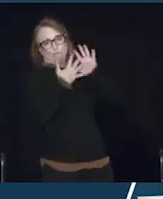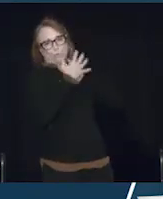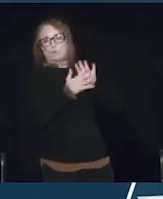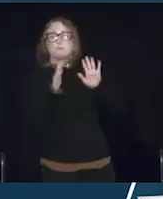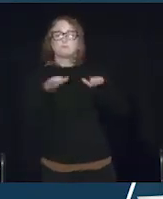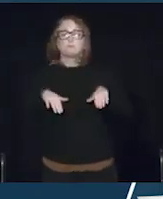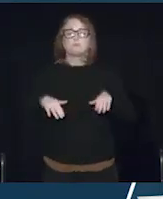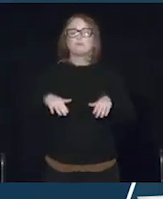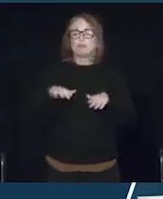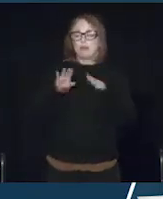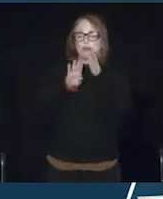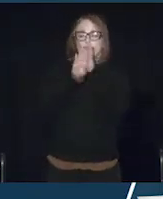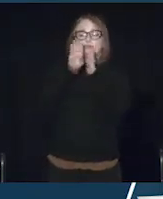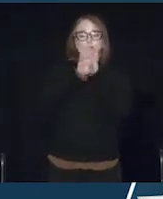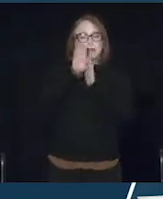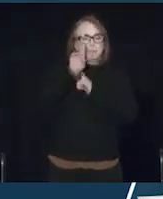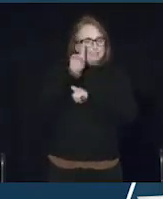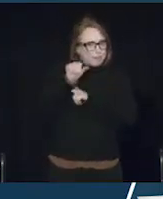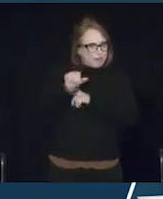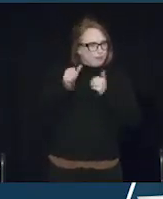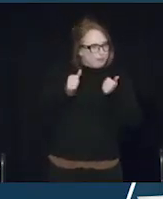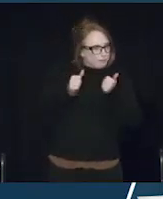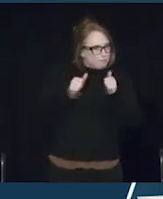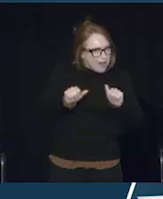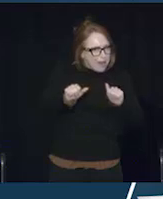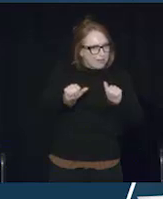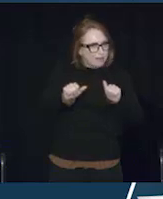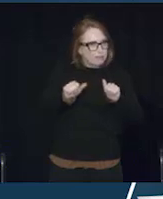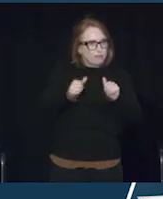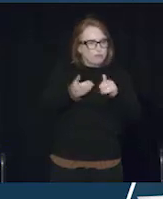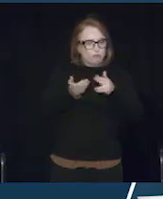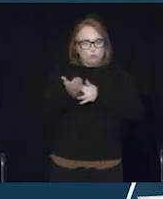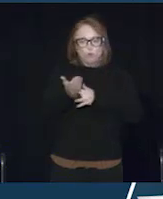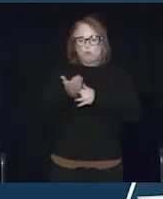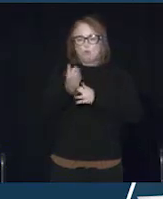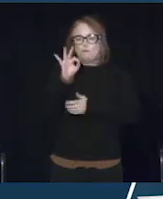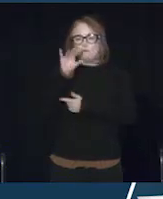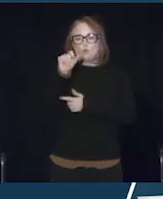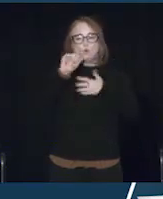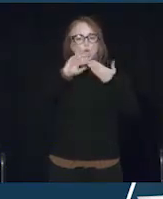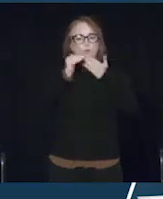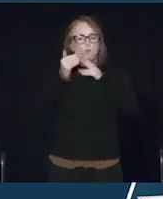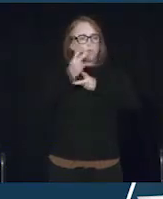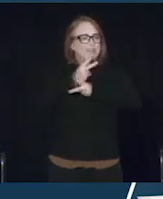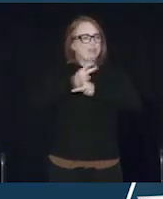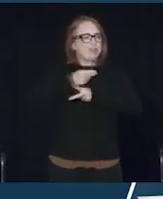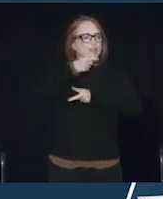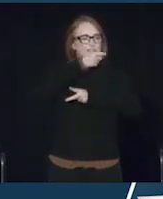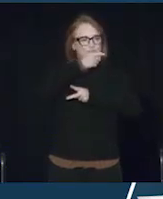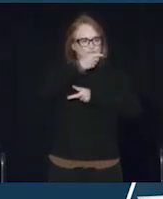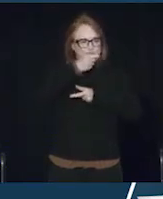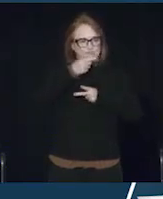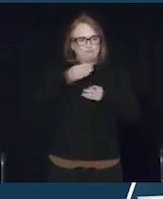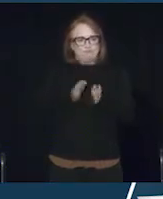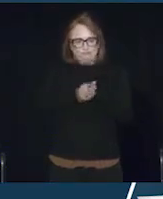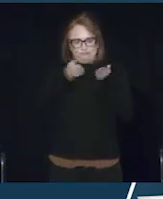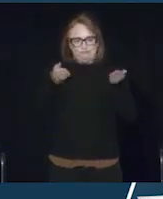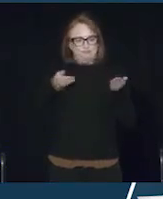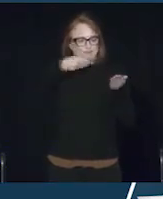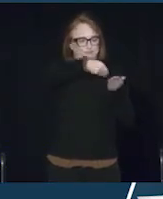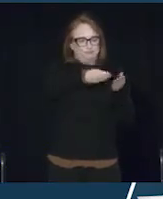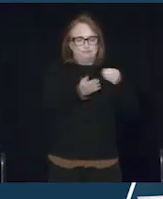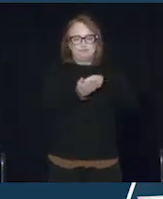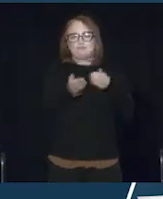the Developmental Disabilities Managed Care Pilot is through, I think you have the Florida Community Care Packet is what that looks like. And they're the ones who